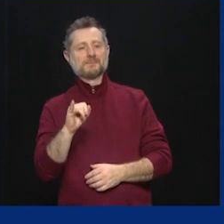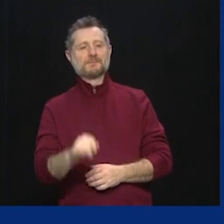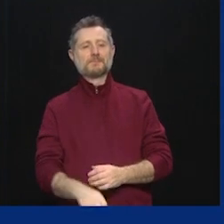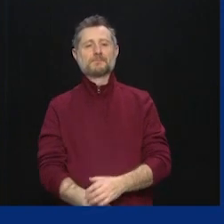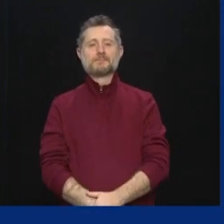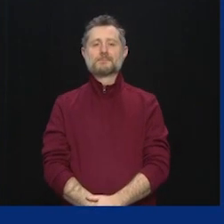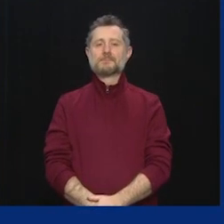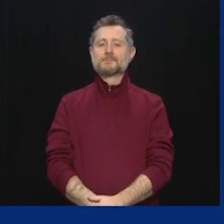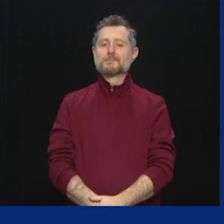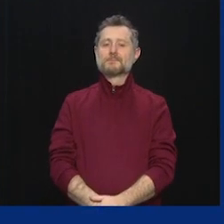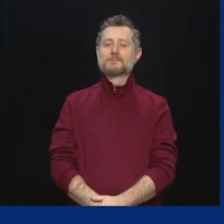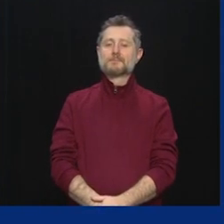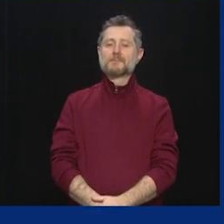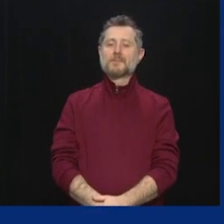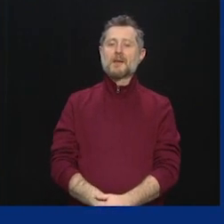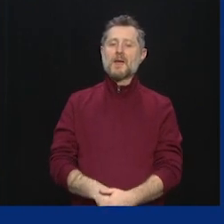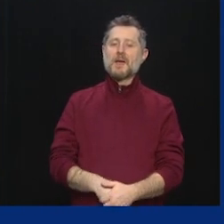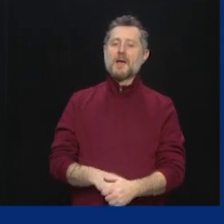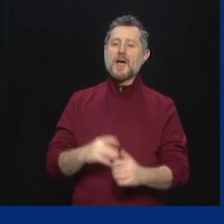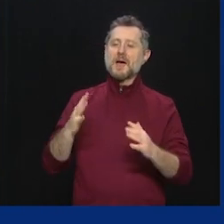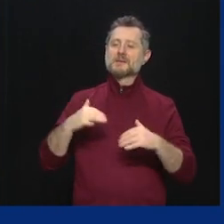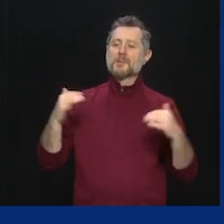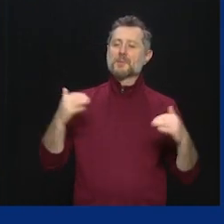Assemblymember Michaeli Solanges,